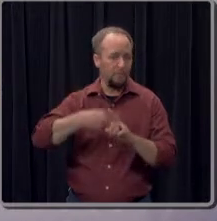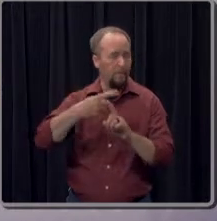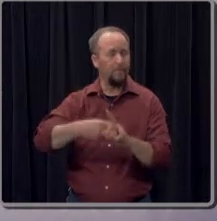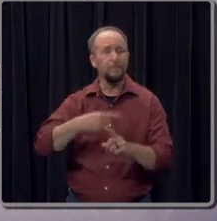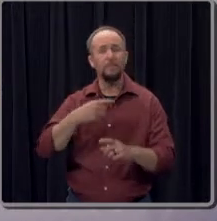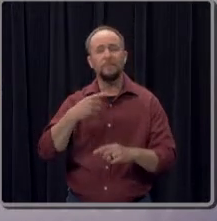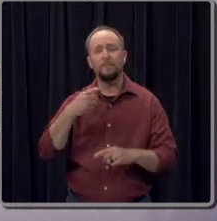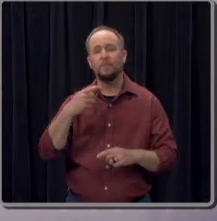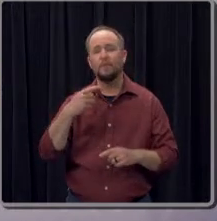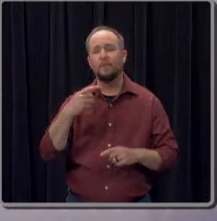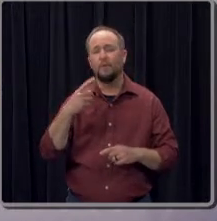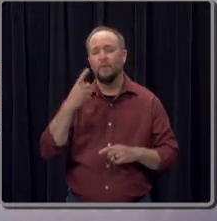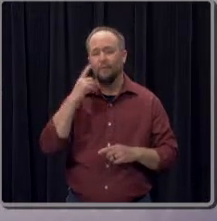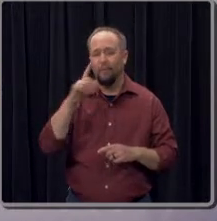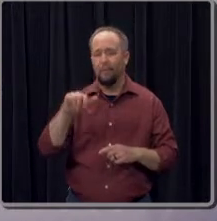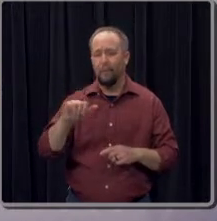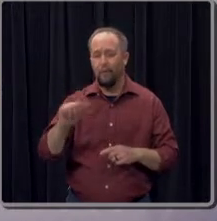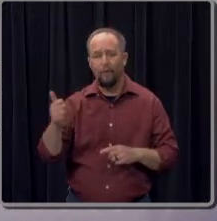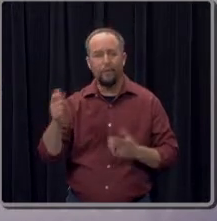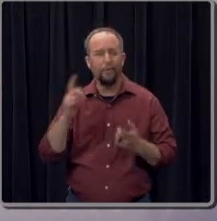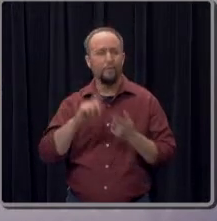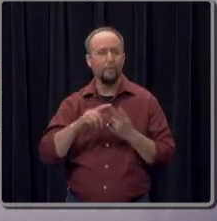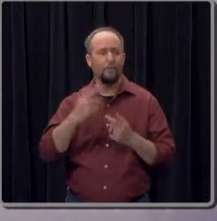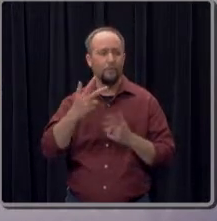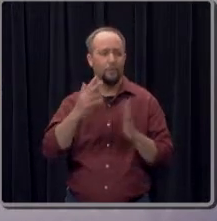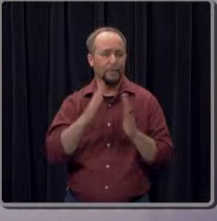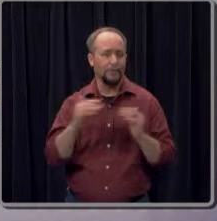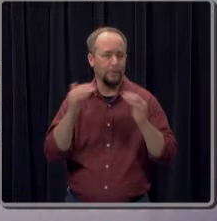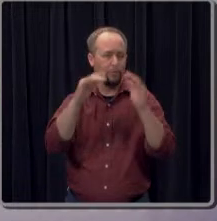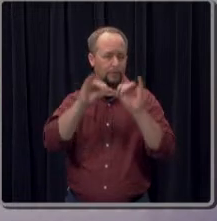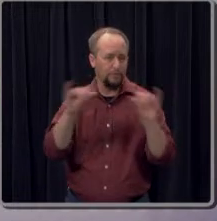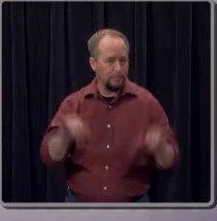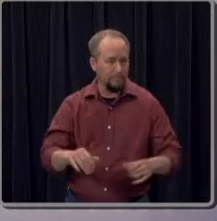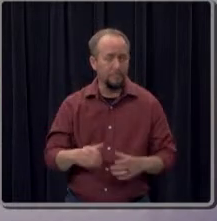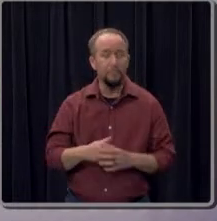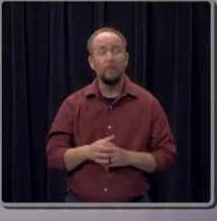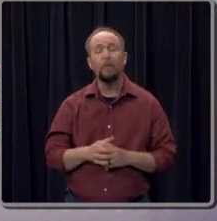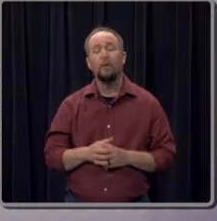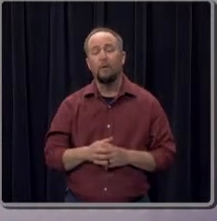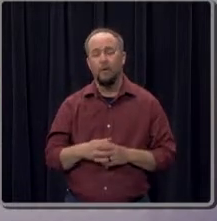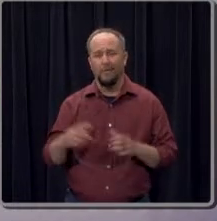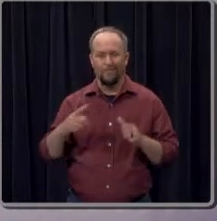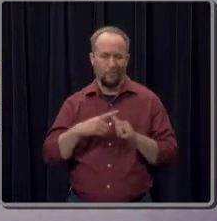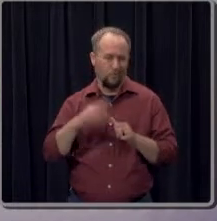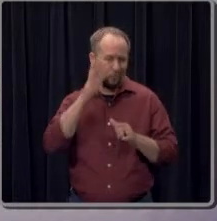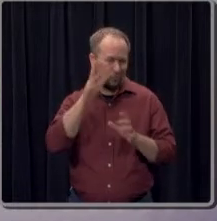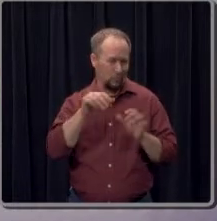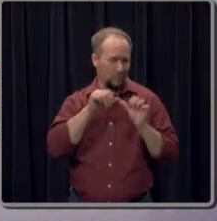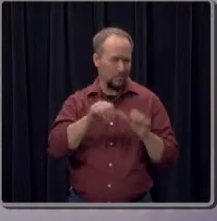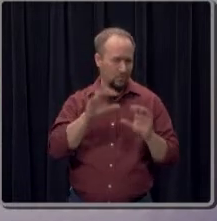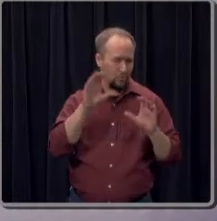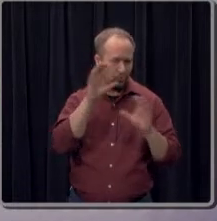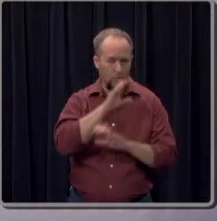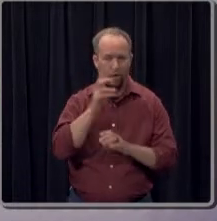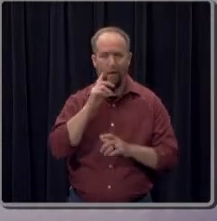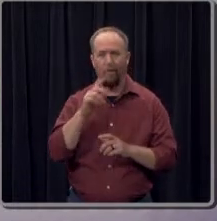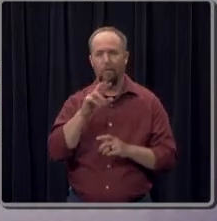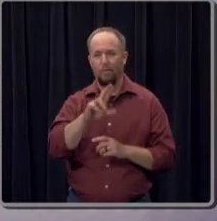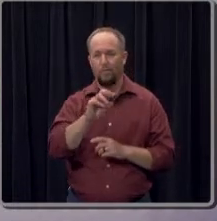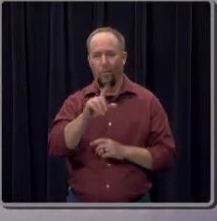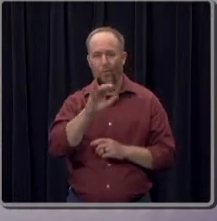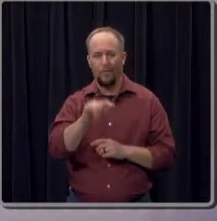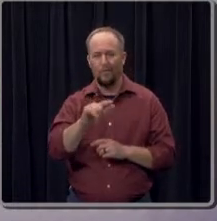of alternatives to a three-tier system. So first, we'll continue to look at or increase rolling